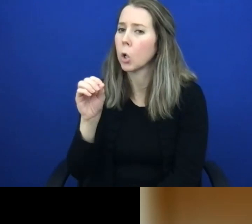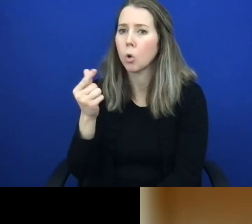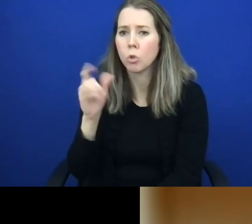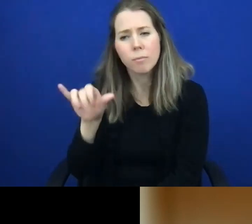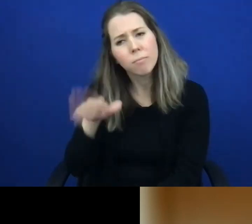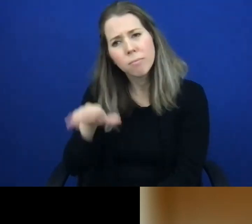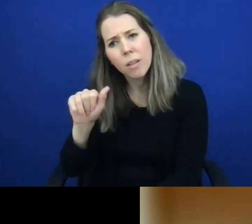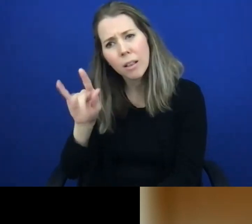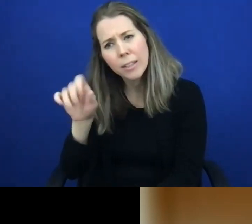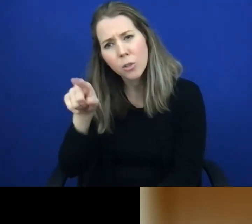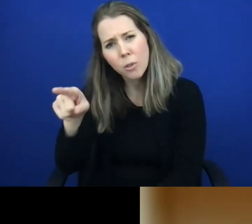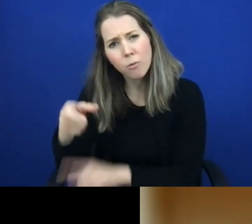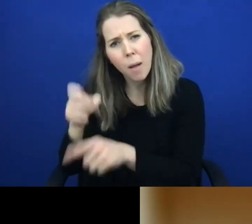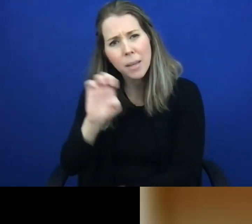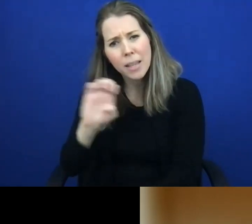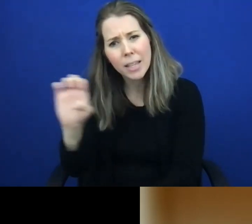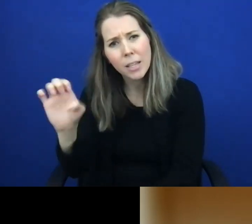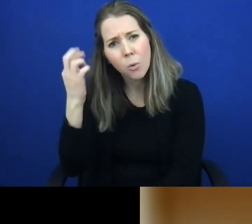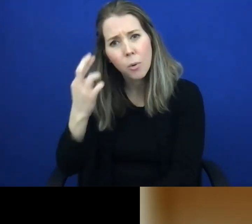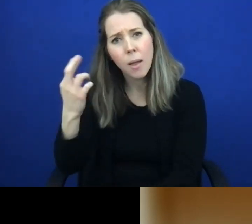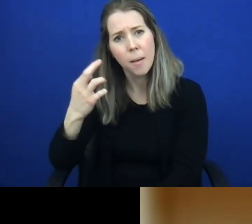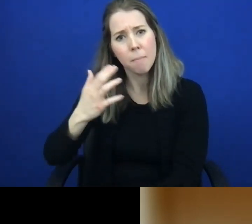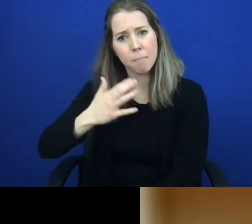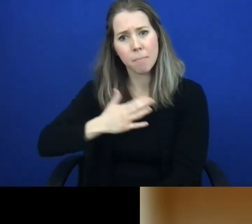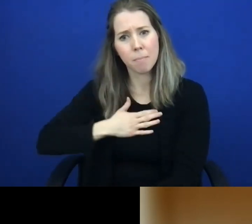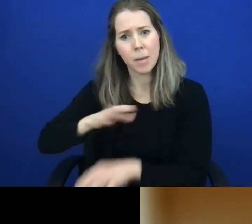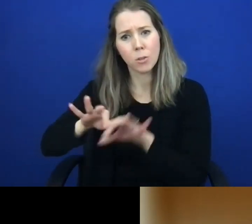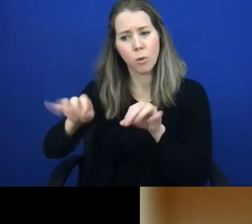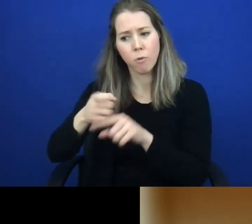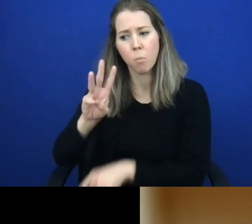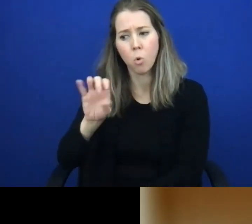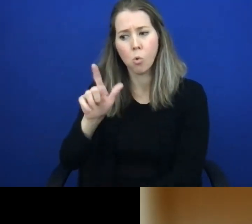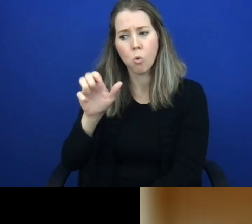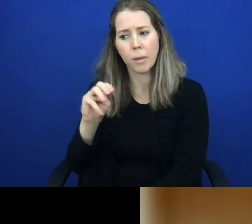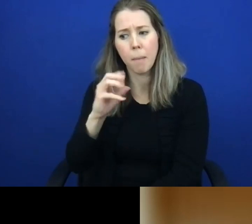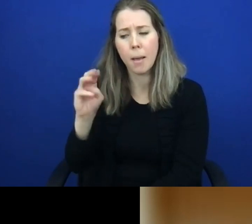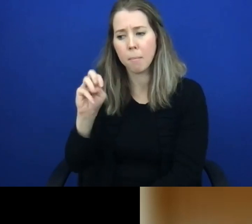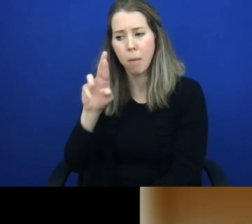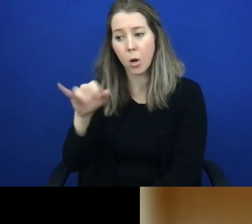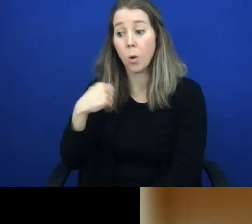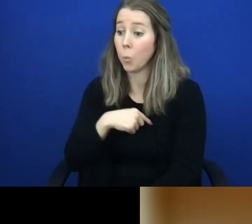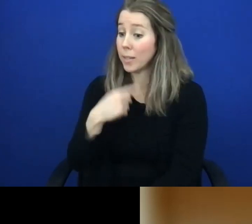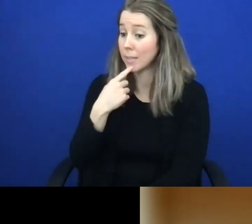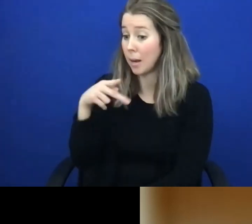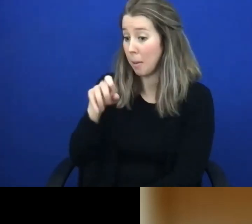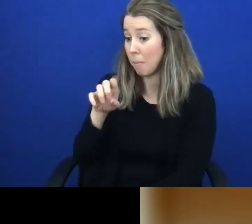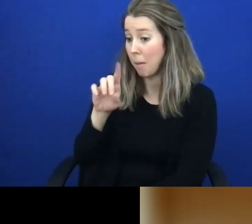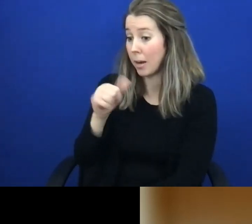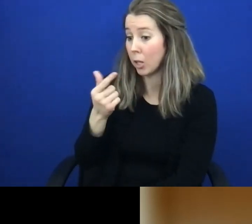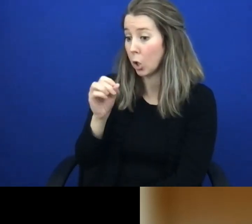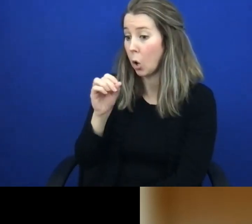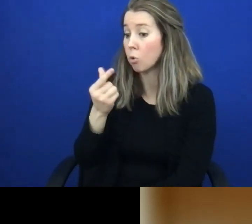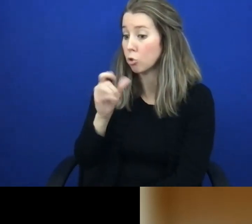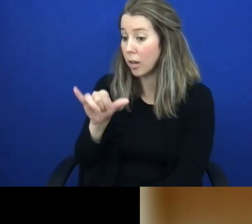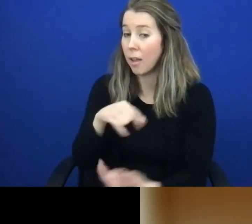from back east? Because I got my degree from William and Mary, and we said pedagogies, but I moved out to the West and